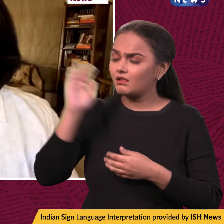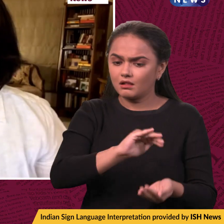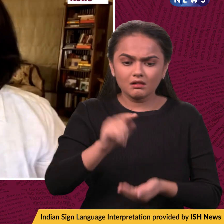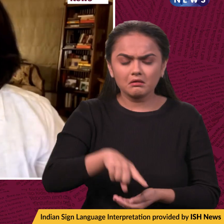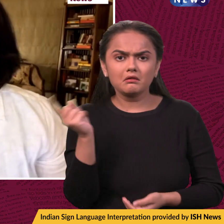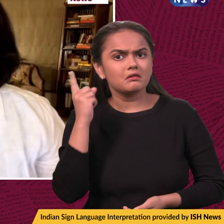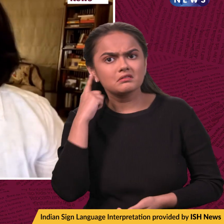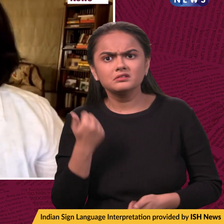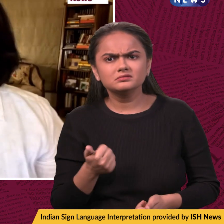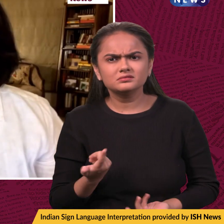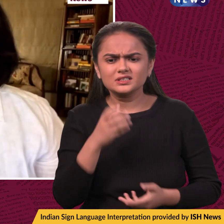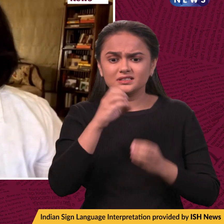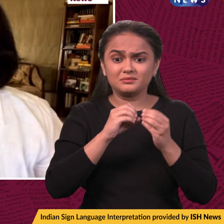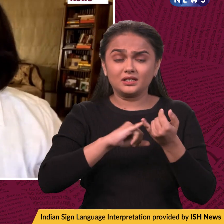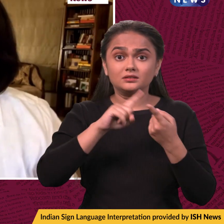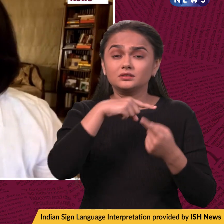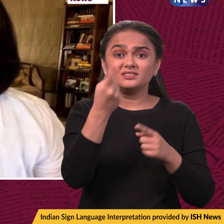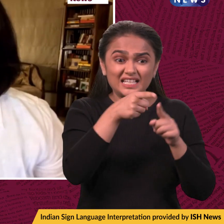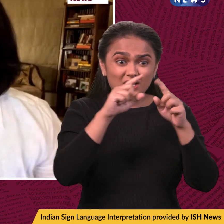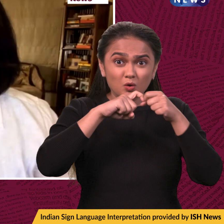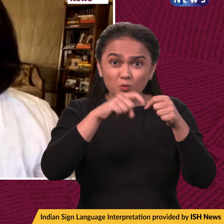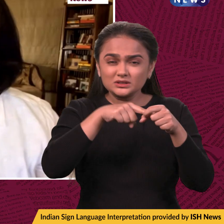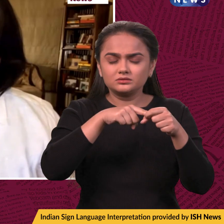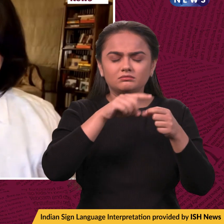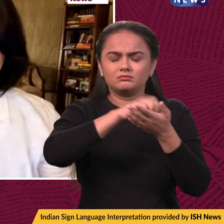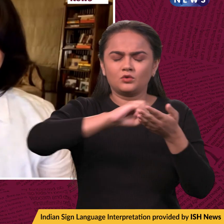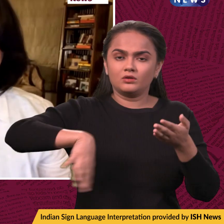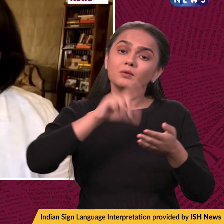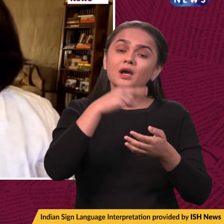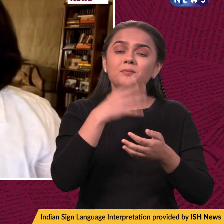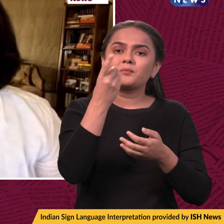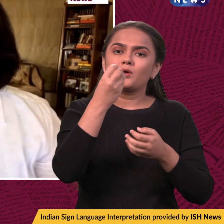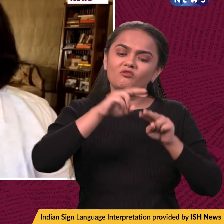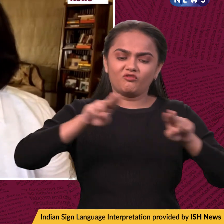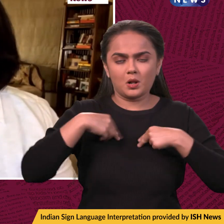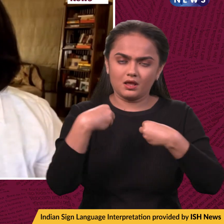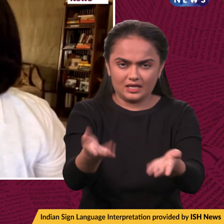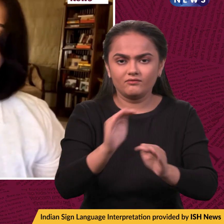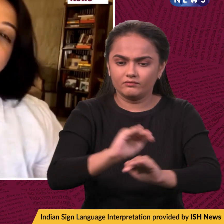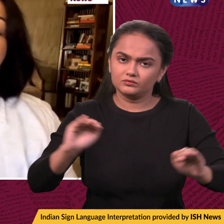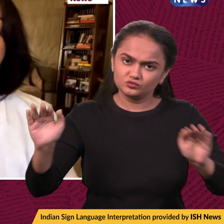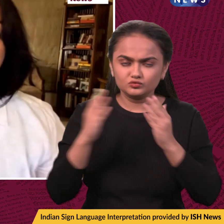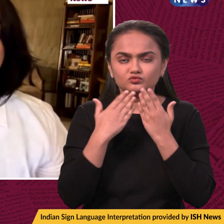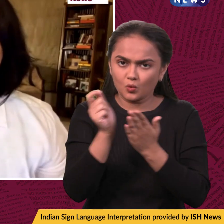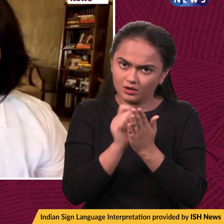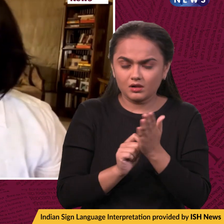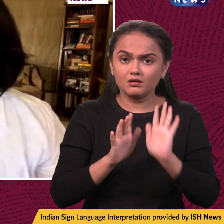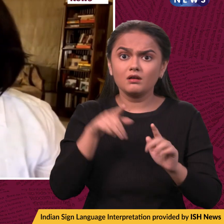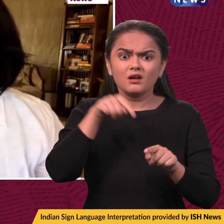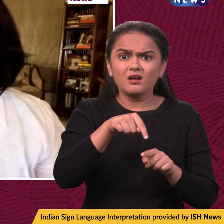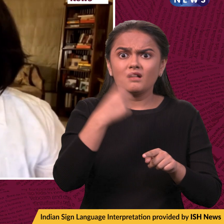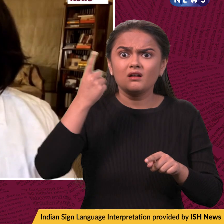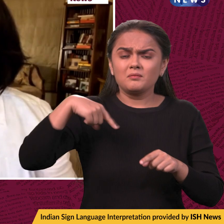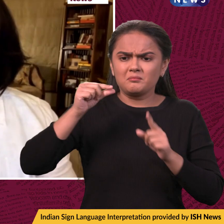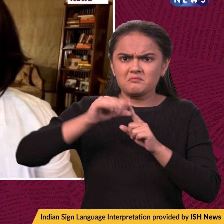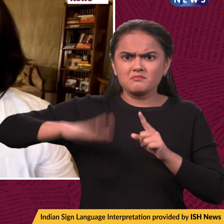end quote. CBSE has declared that students will be given full marks for this question. The decision to drop it also came moments after this was